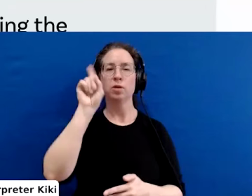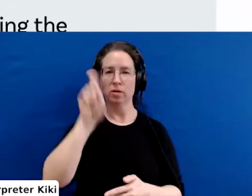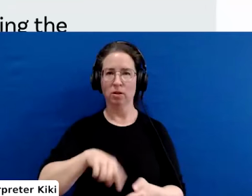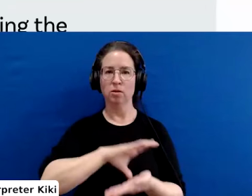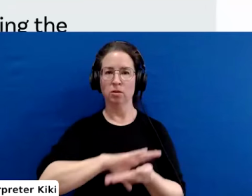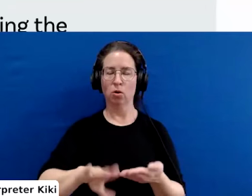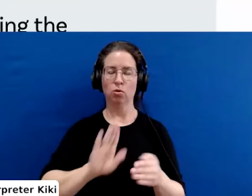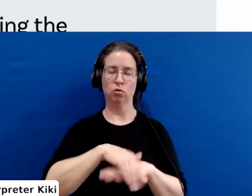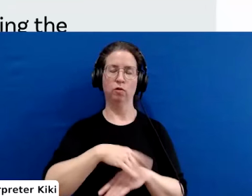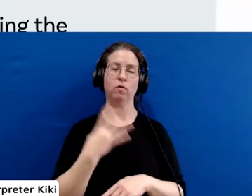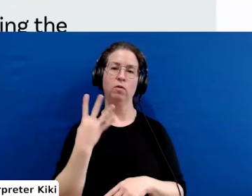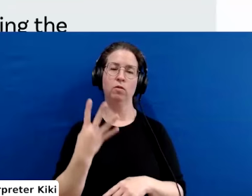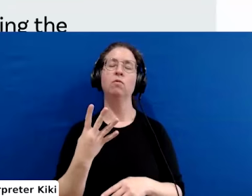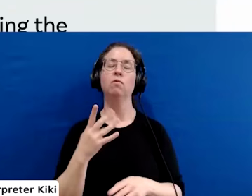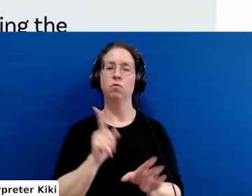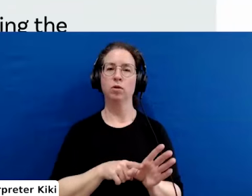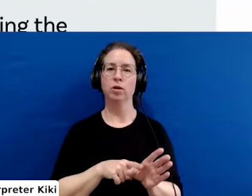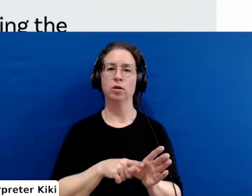4 years pro rata.